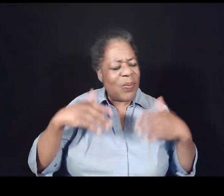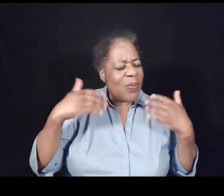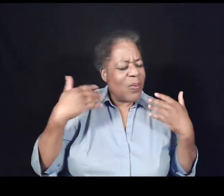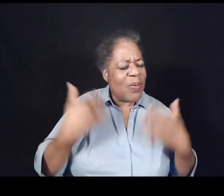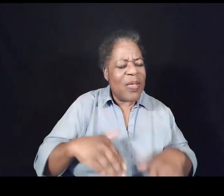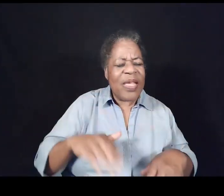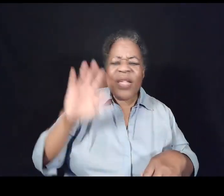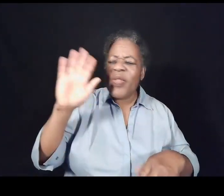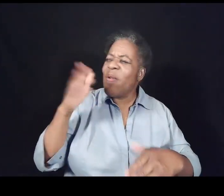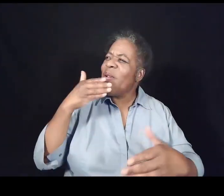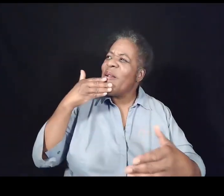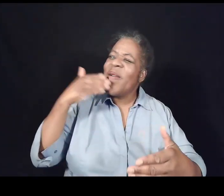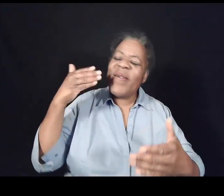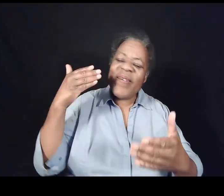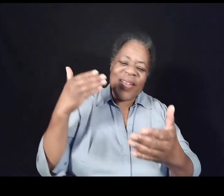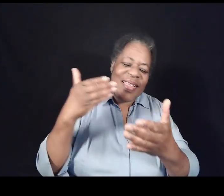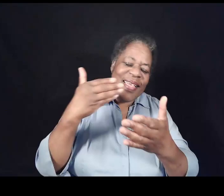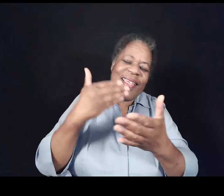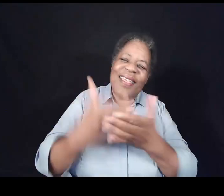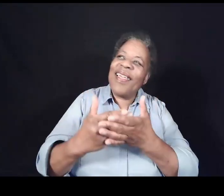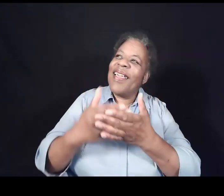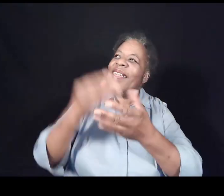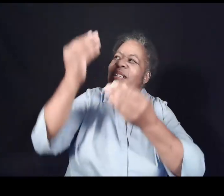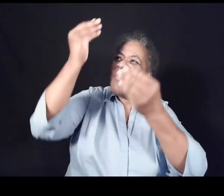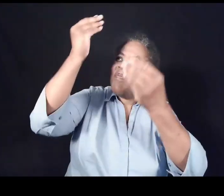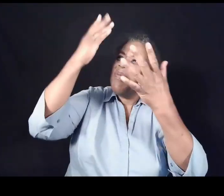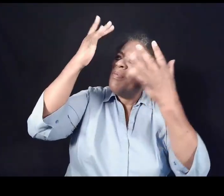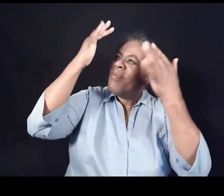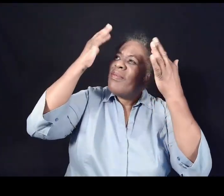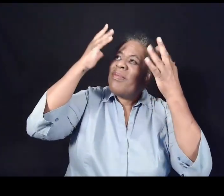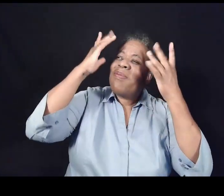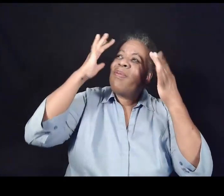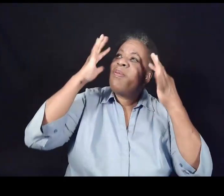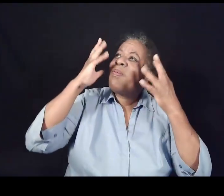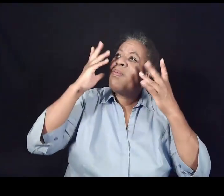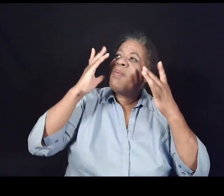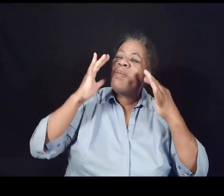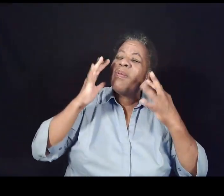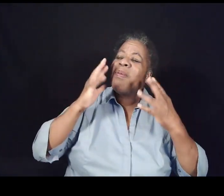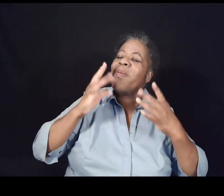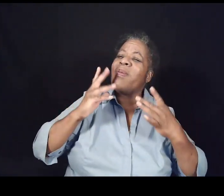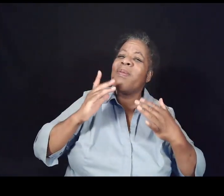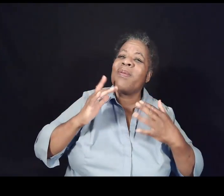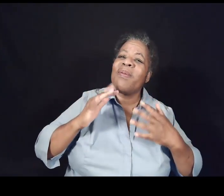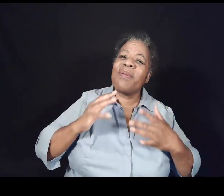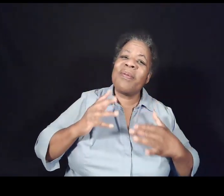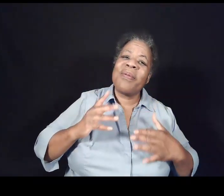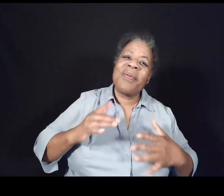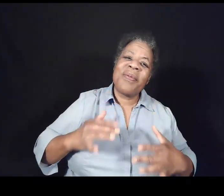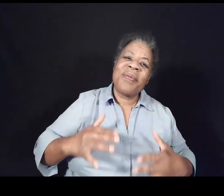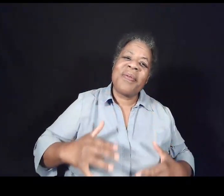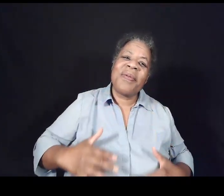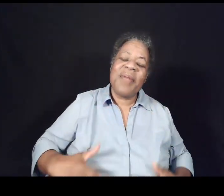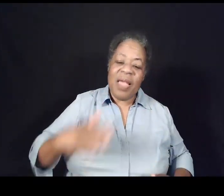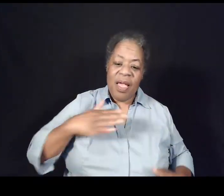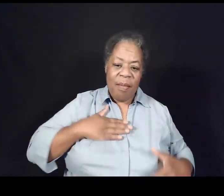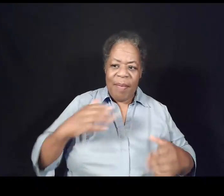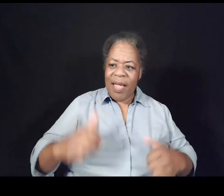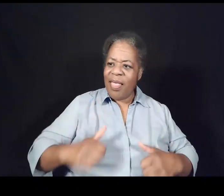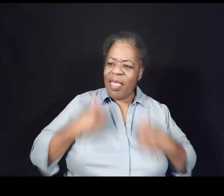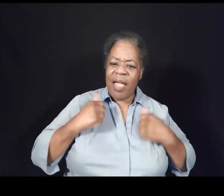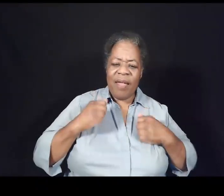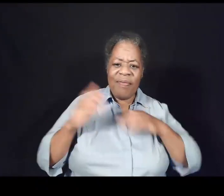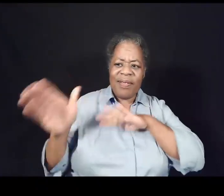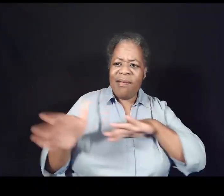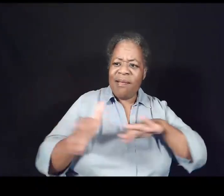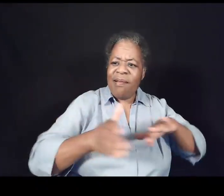Your goodness is running after, it's running after me. With my life laid